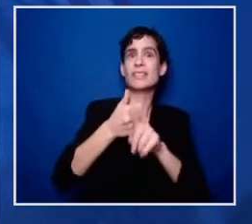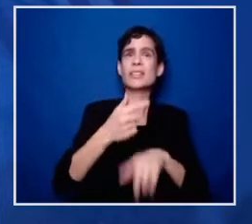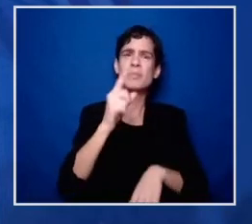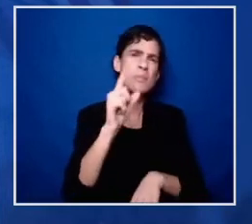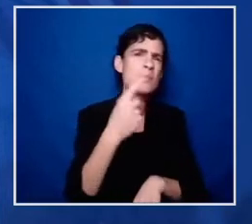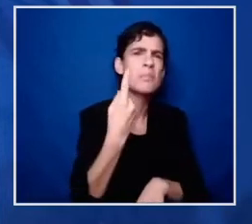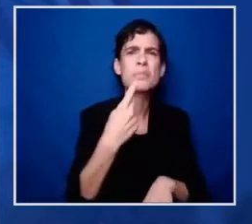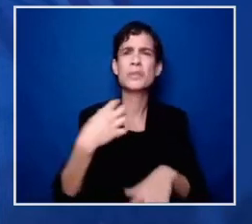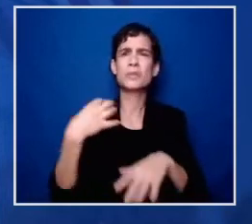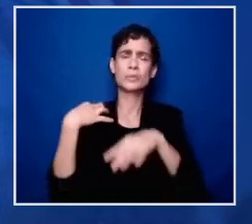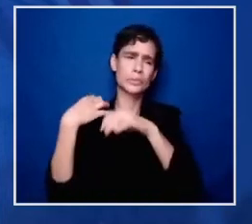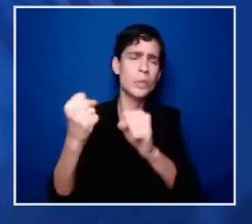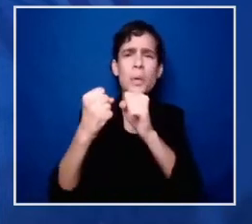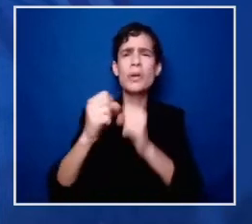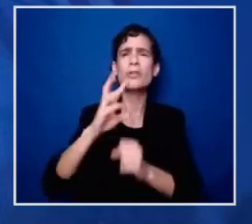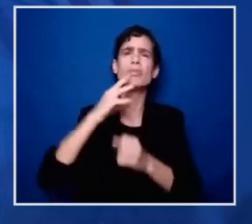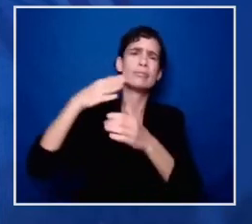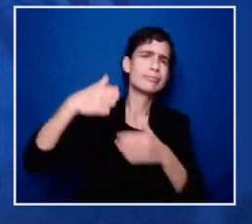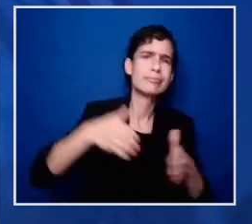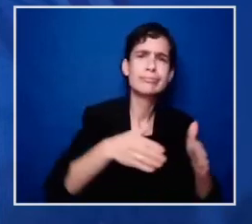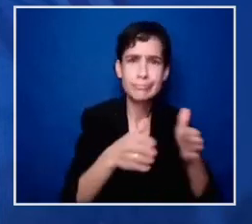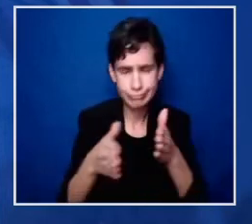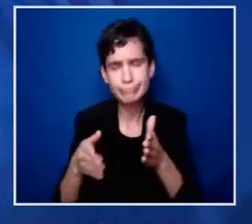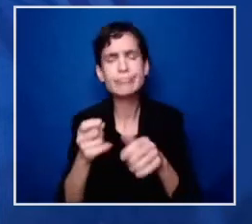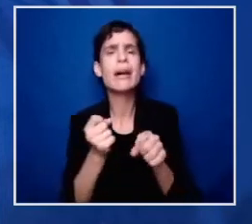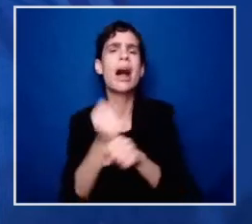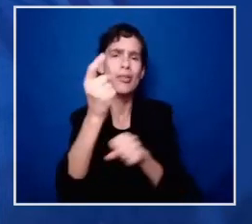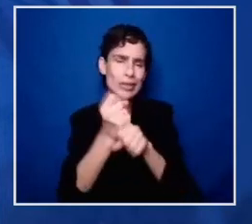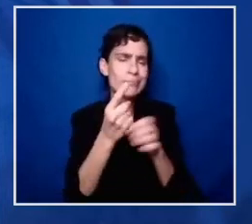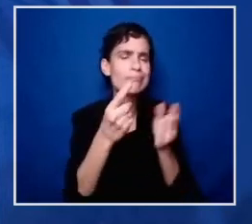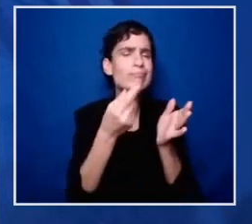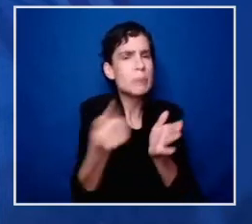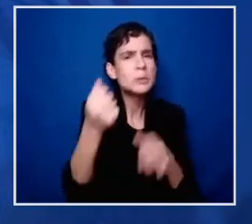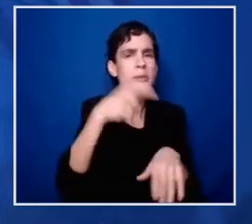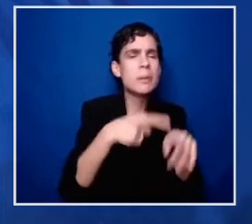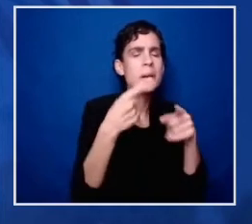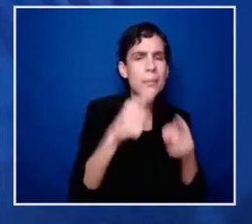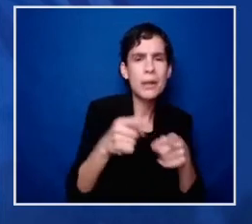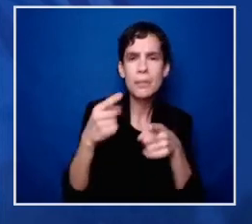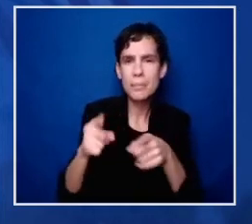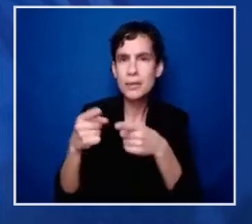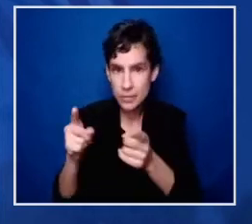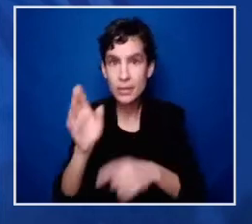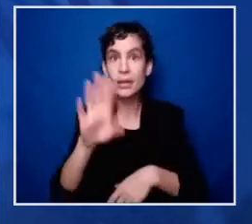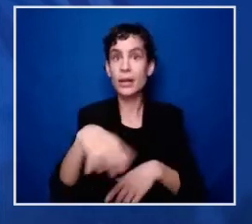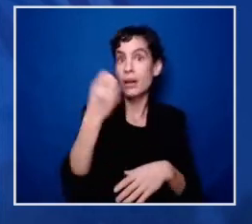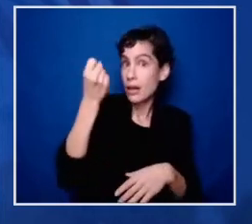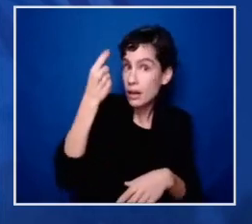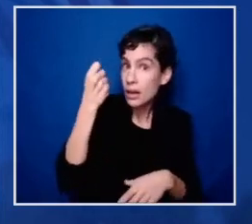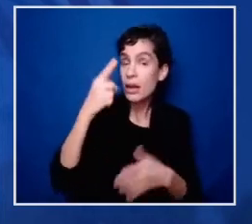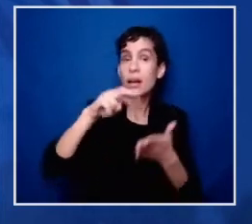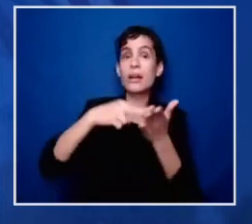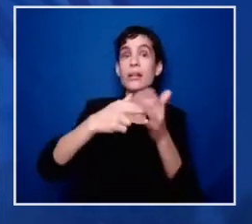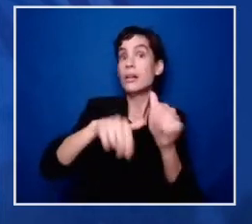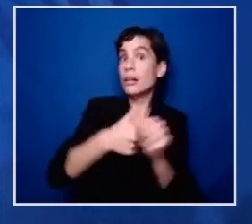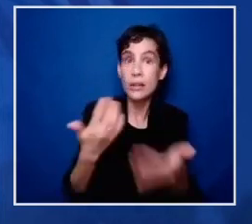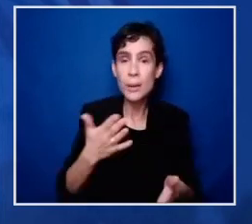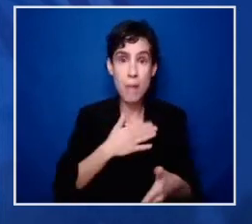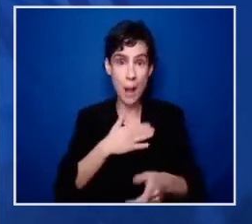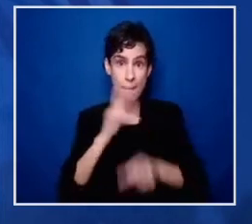our small community. Reliable, quality water remains a major concern as we do recent administrative